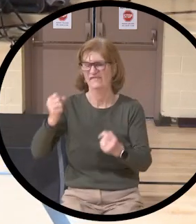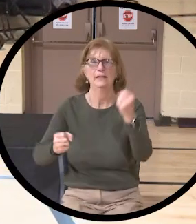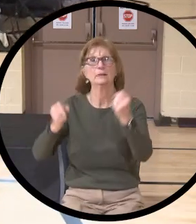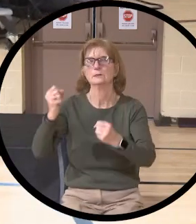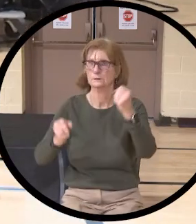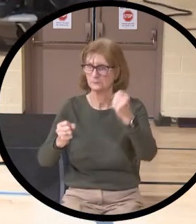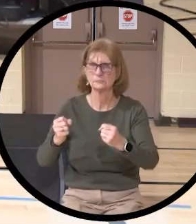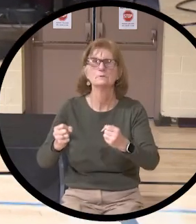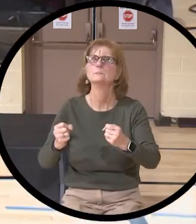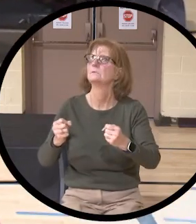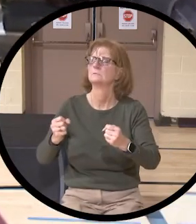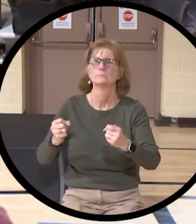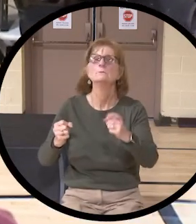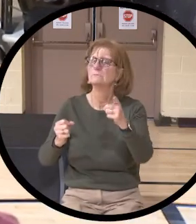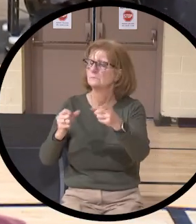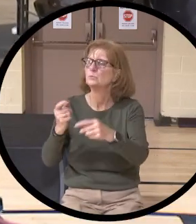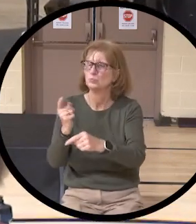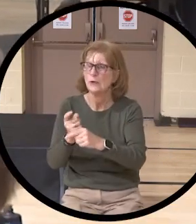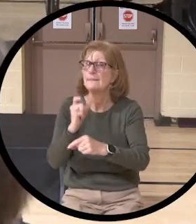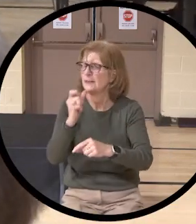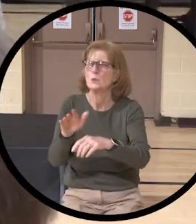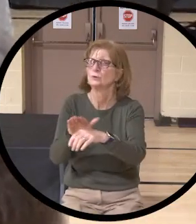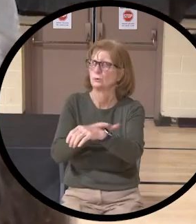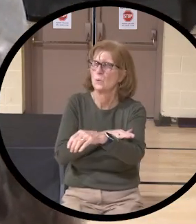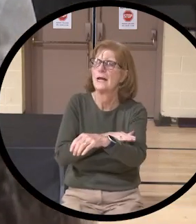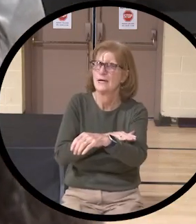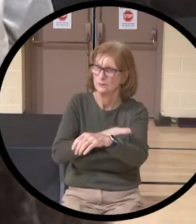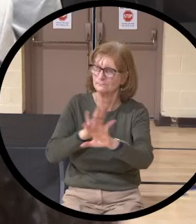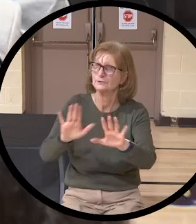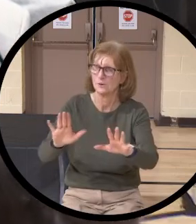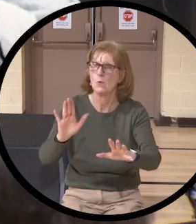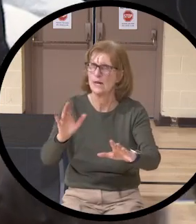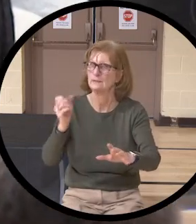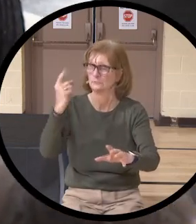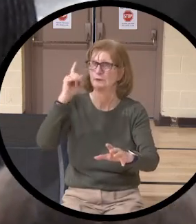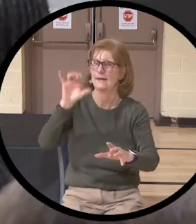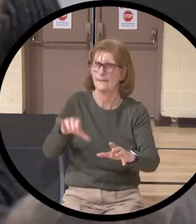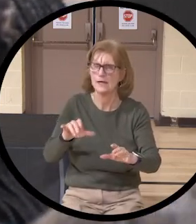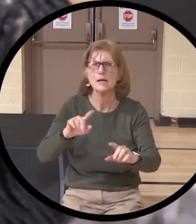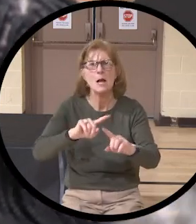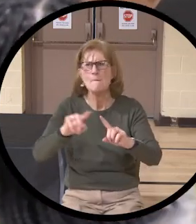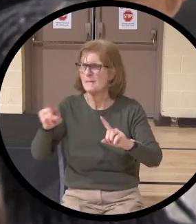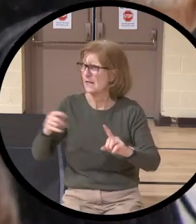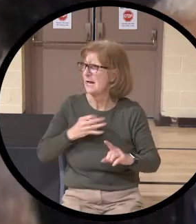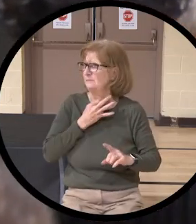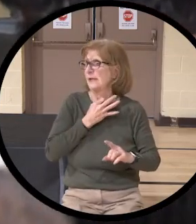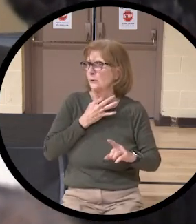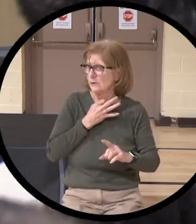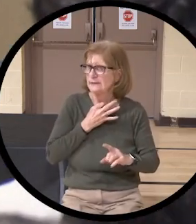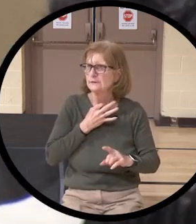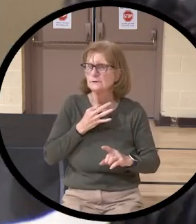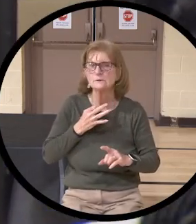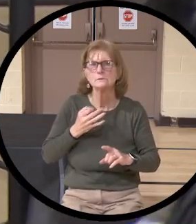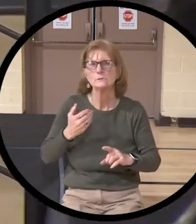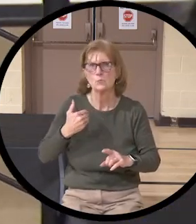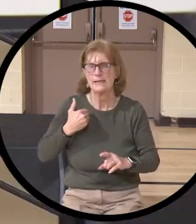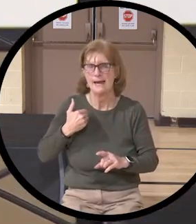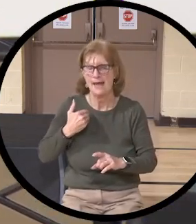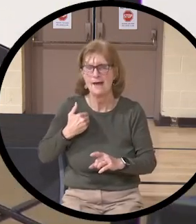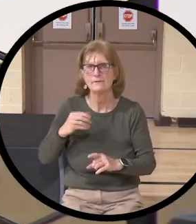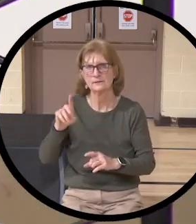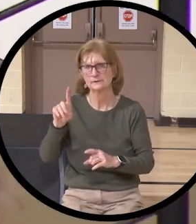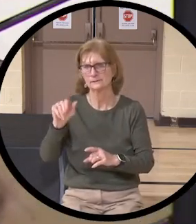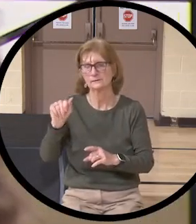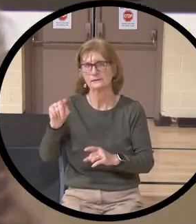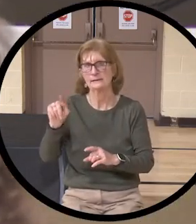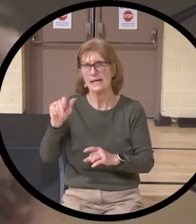challenge. But we do have city standards for the height of all the speed tables. Speed humps, we like to do at least 3.5, whereas the